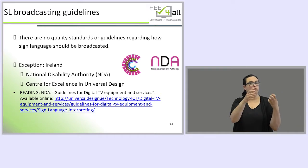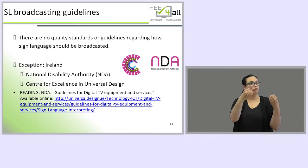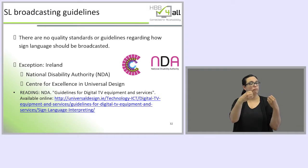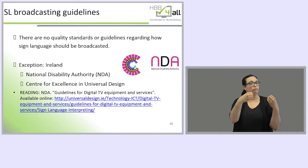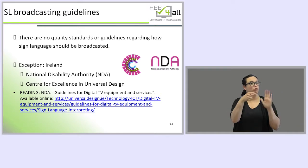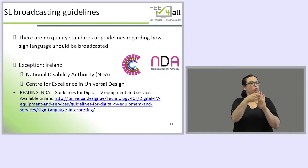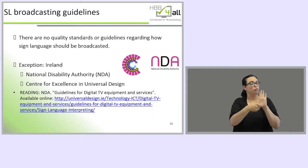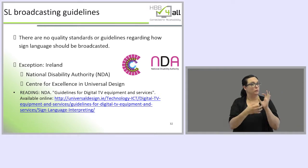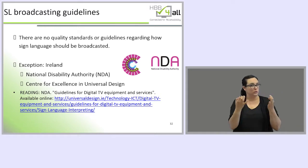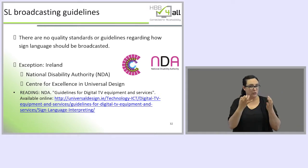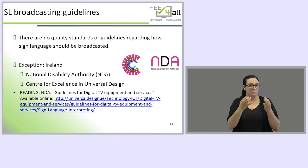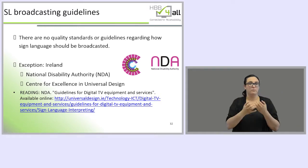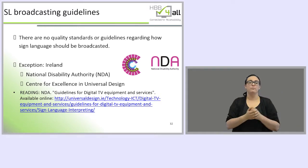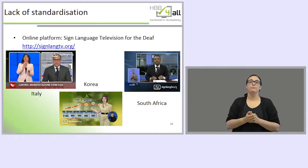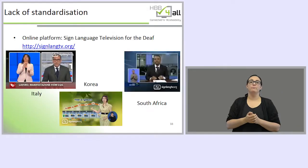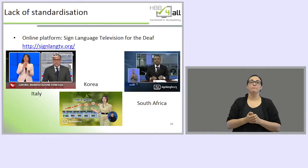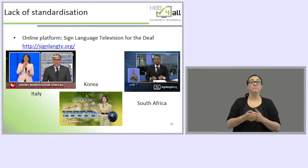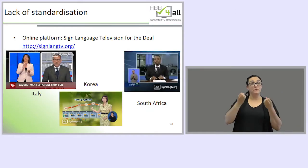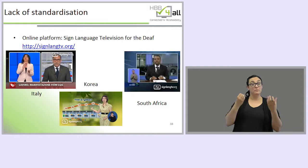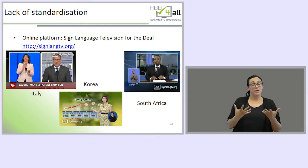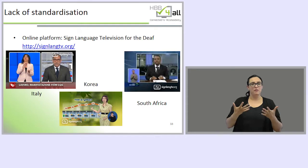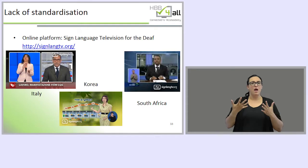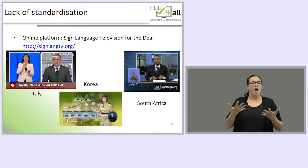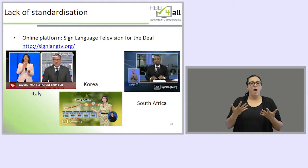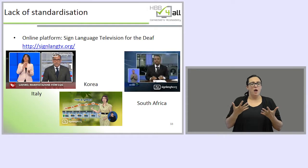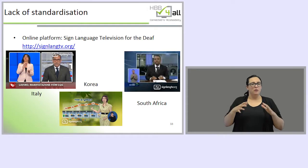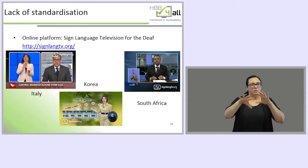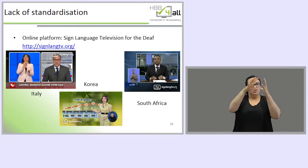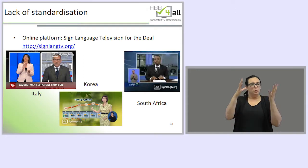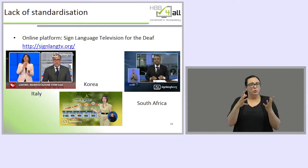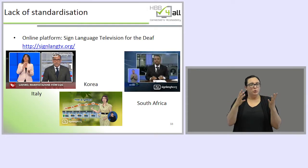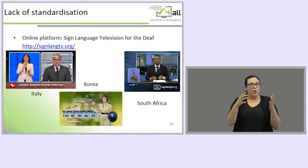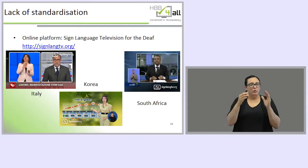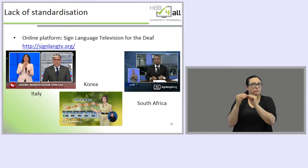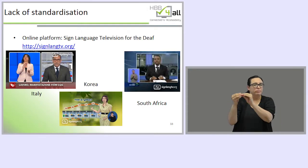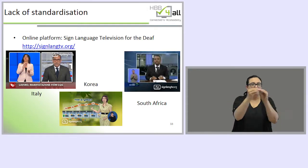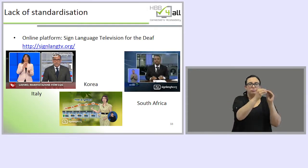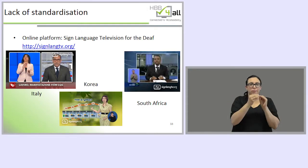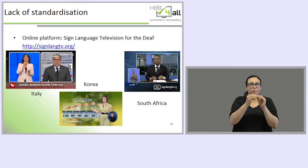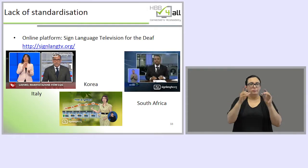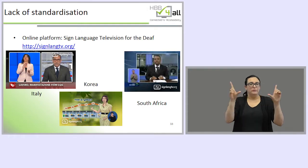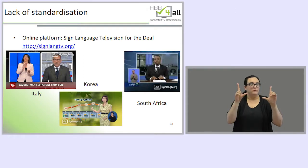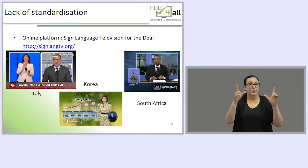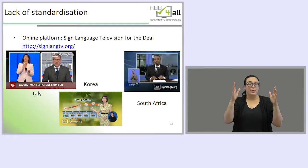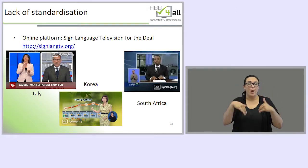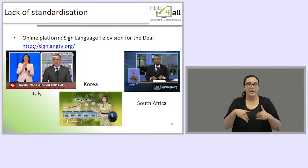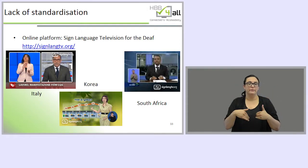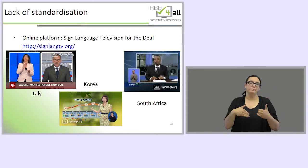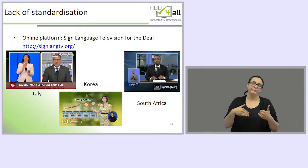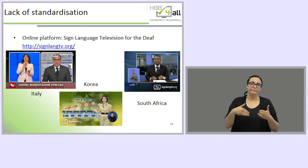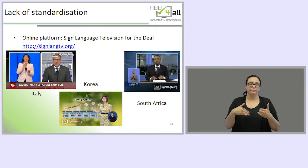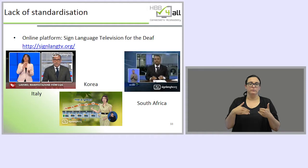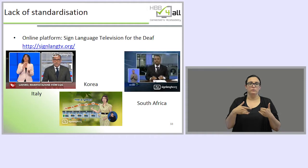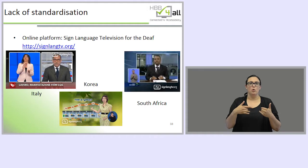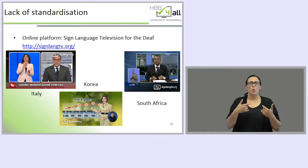what their guidelines are. So this lack of standardization can be seen if